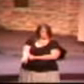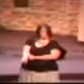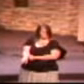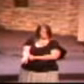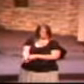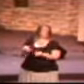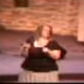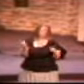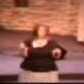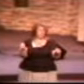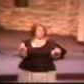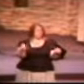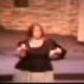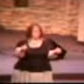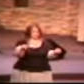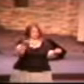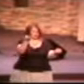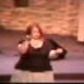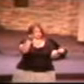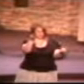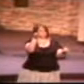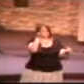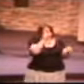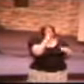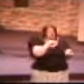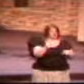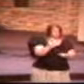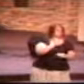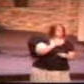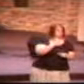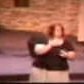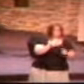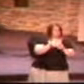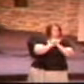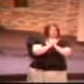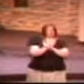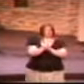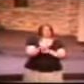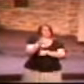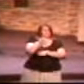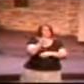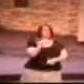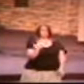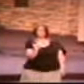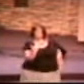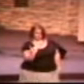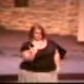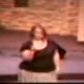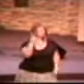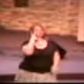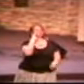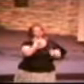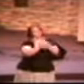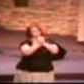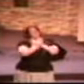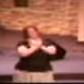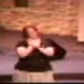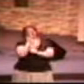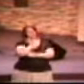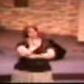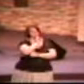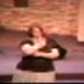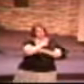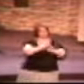so when God gets back they can worship God too. You see worship for Israel